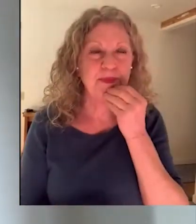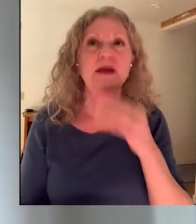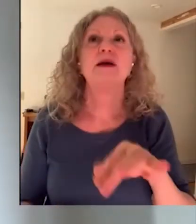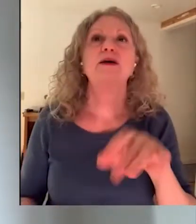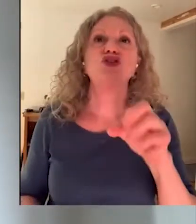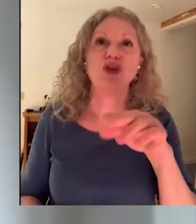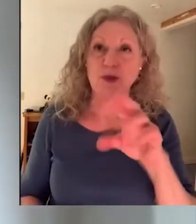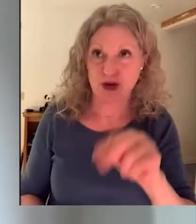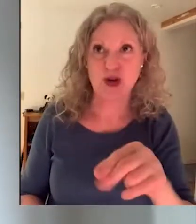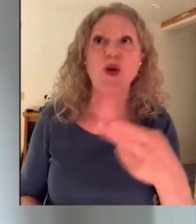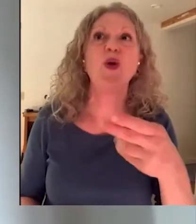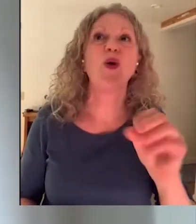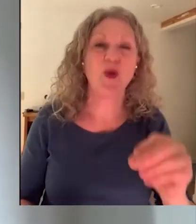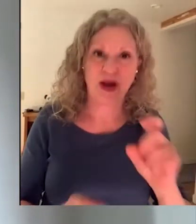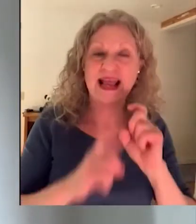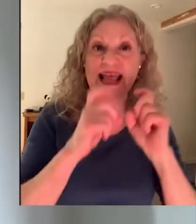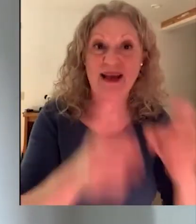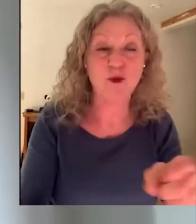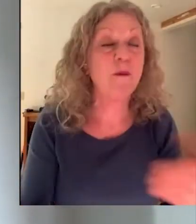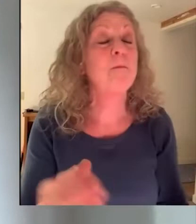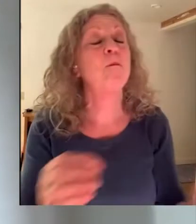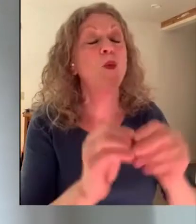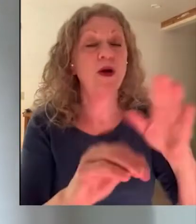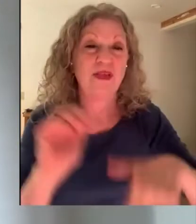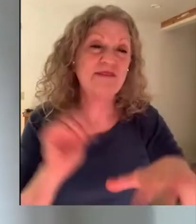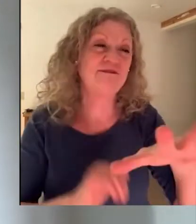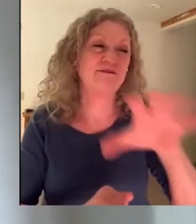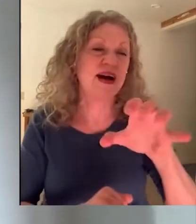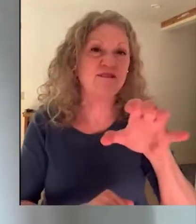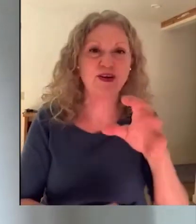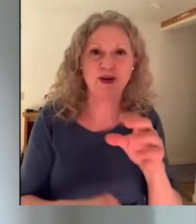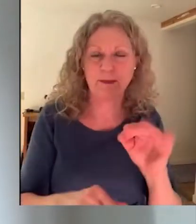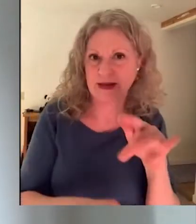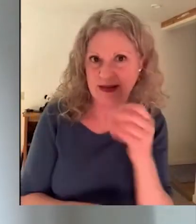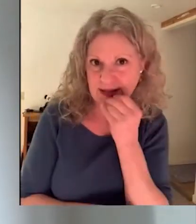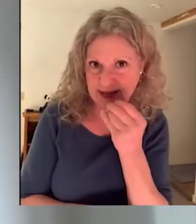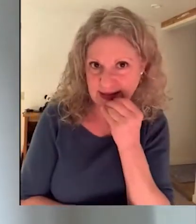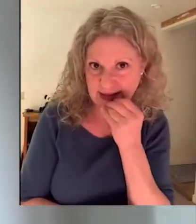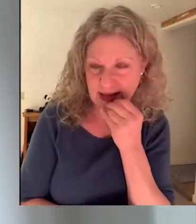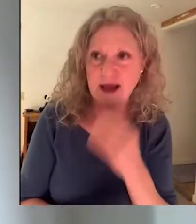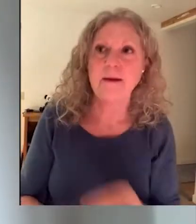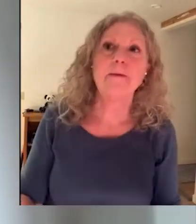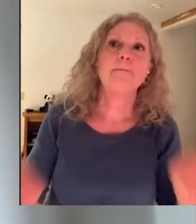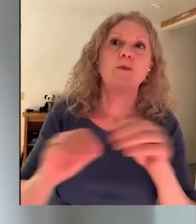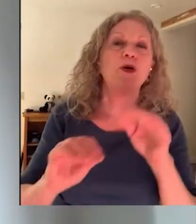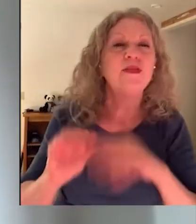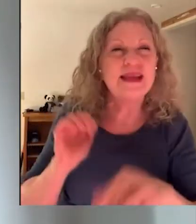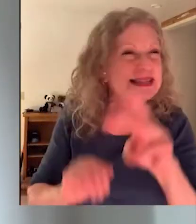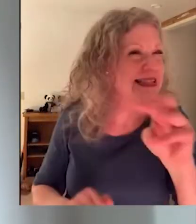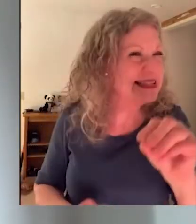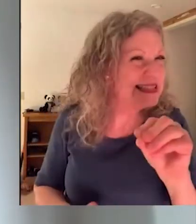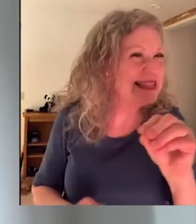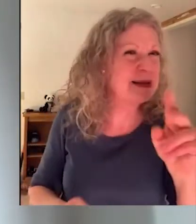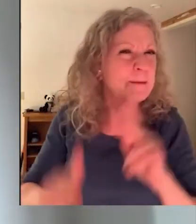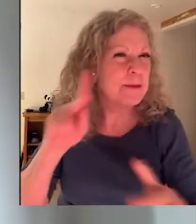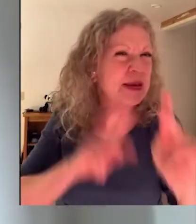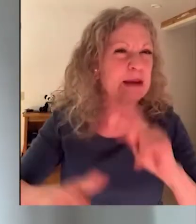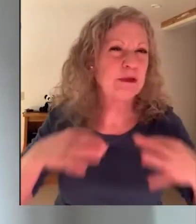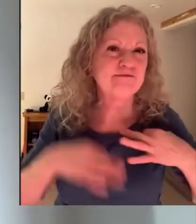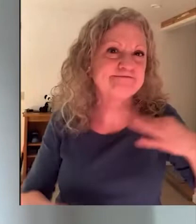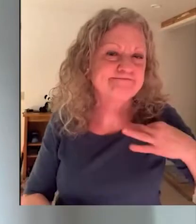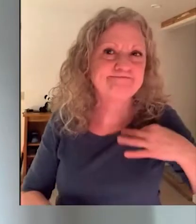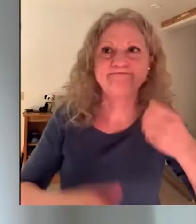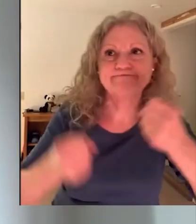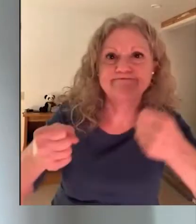donated over 500 meals. Over 60 volunteers gave up time during their busy week to drive around,